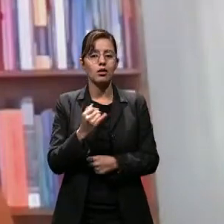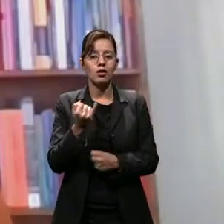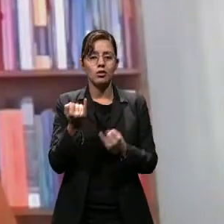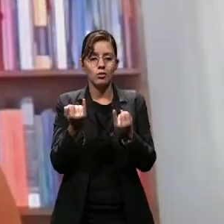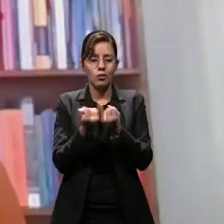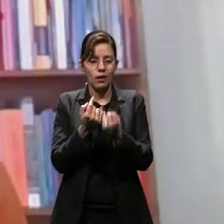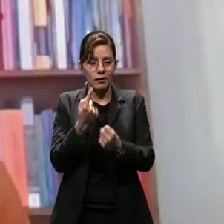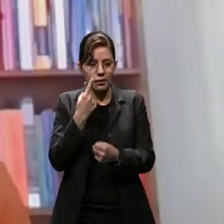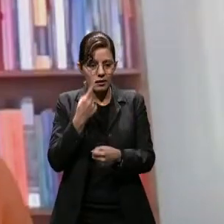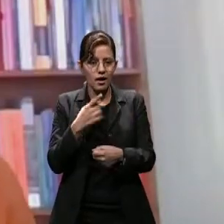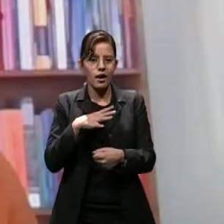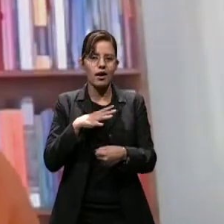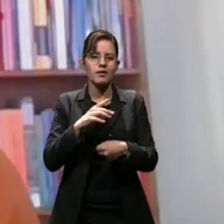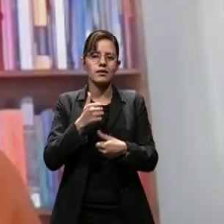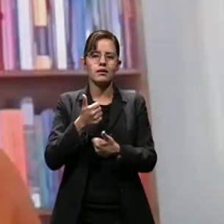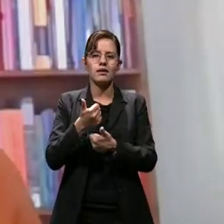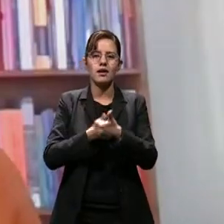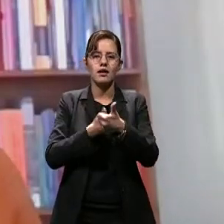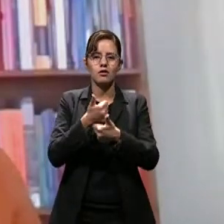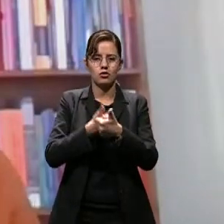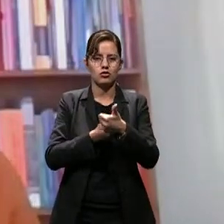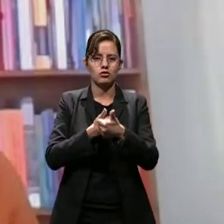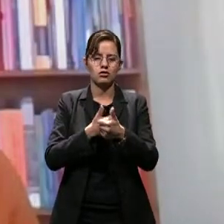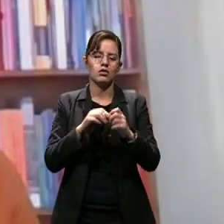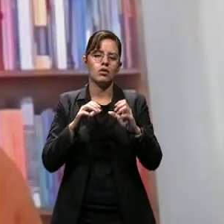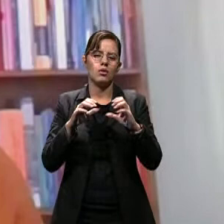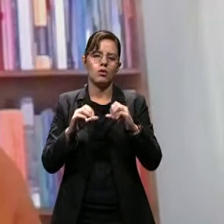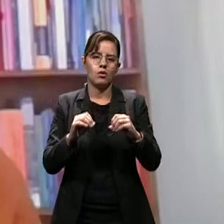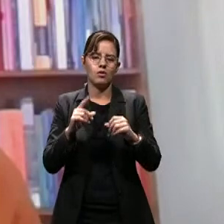talked about the challenges